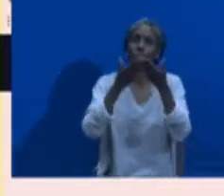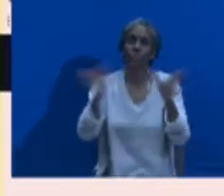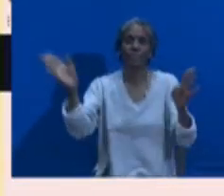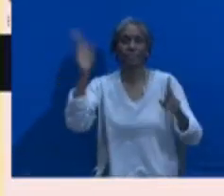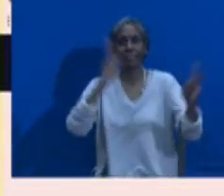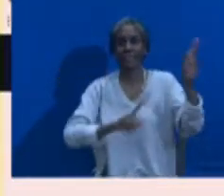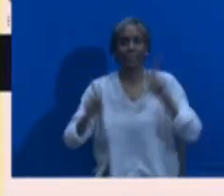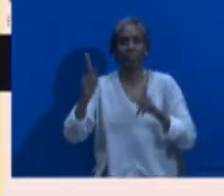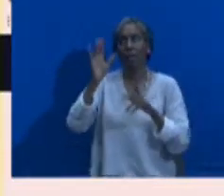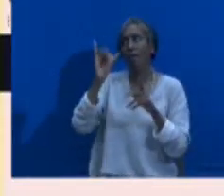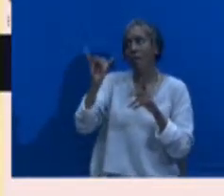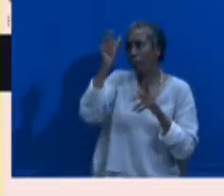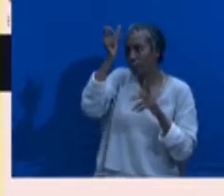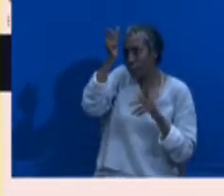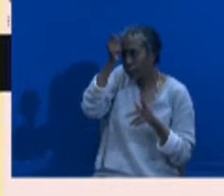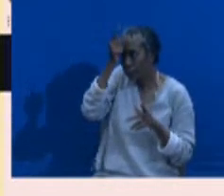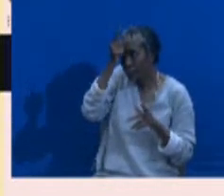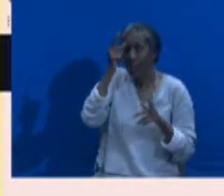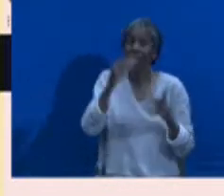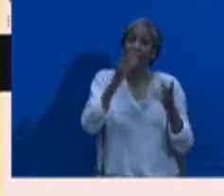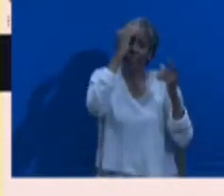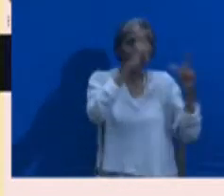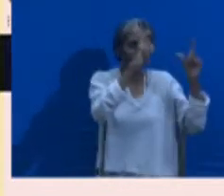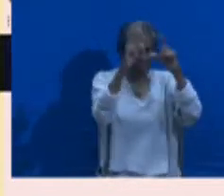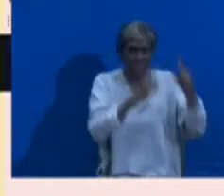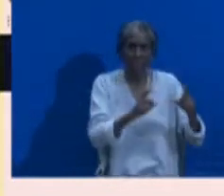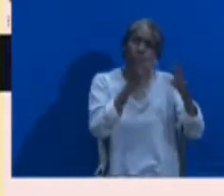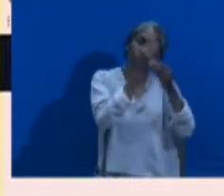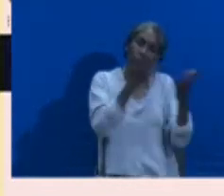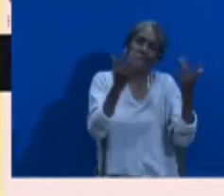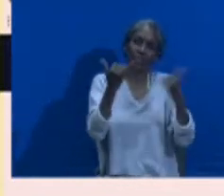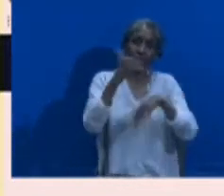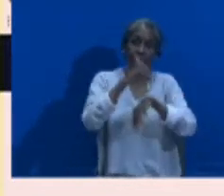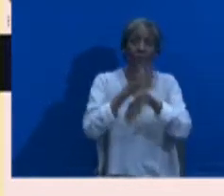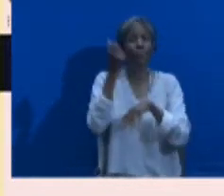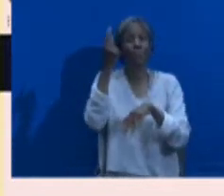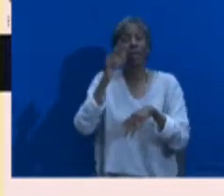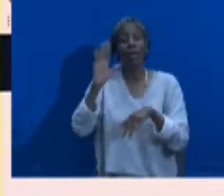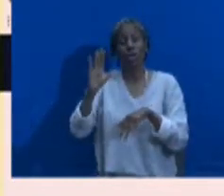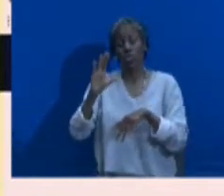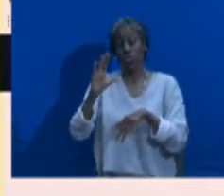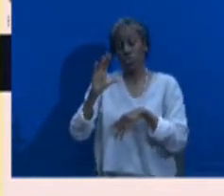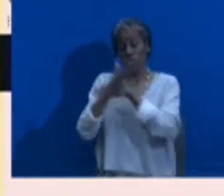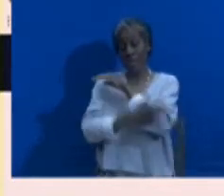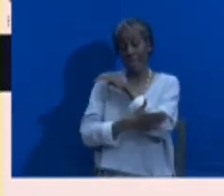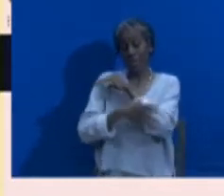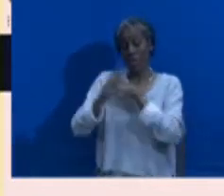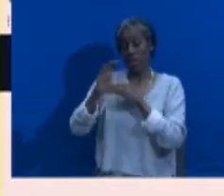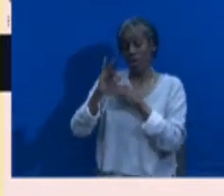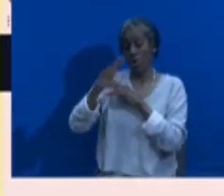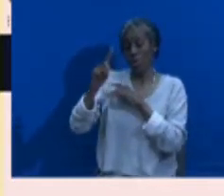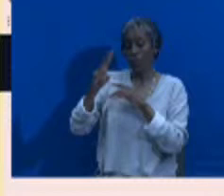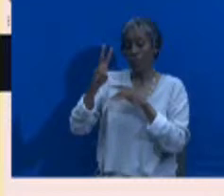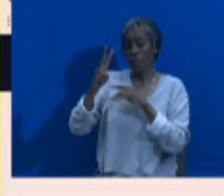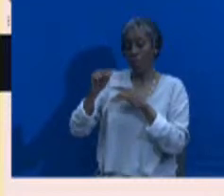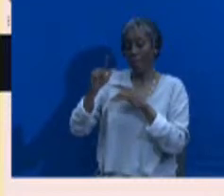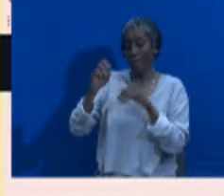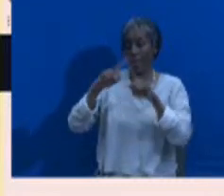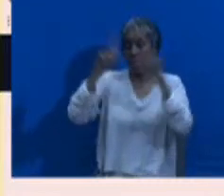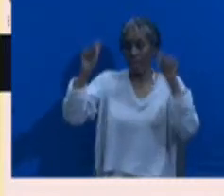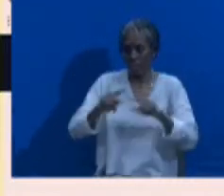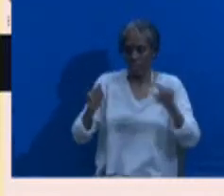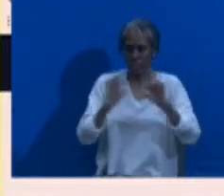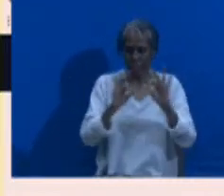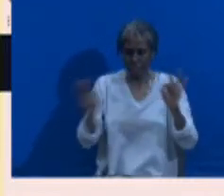being presented to you tonight. There will be a link from the county's COVID webpage for people to access this